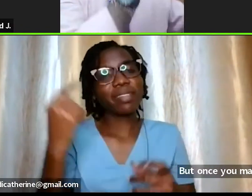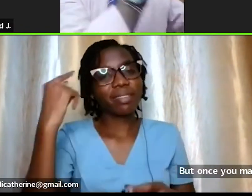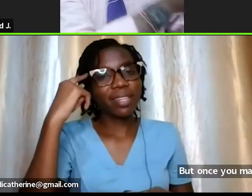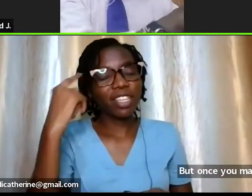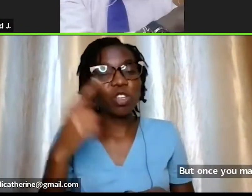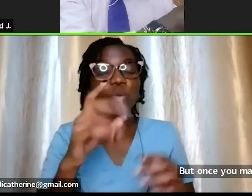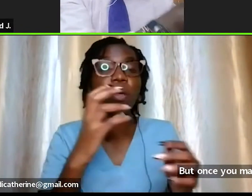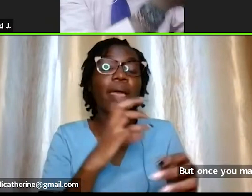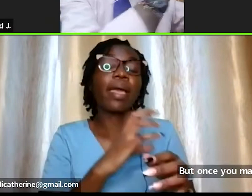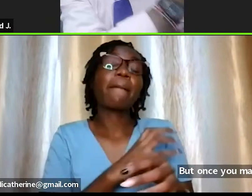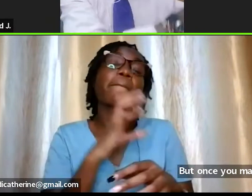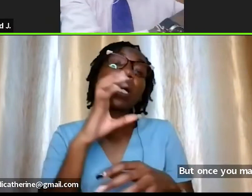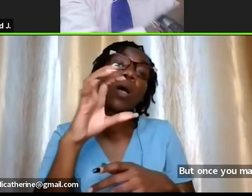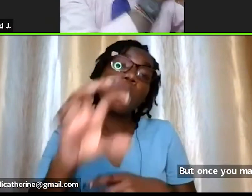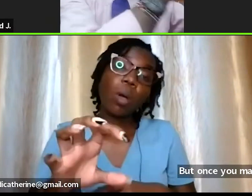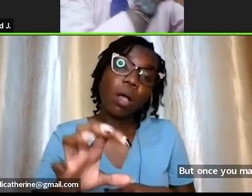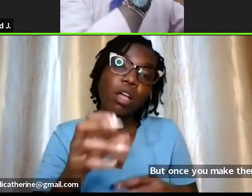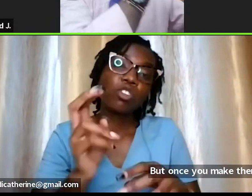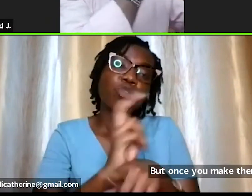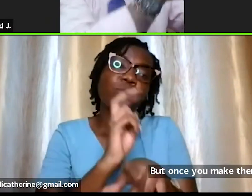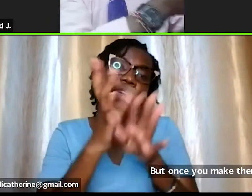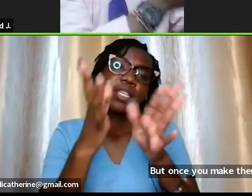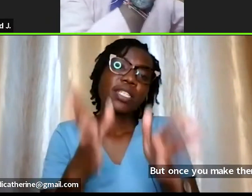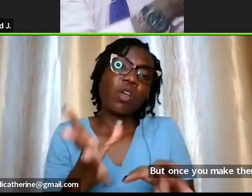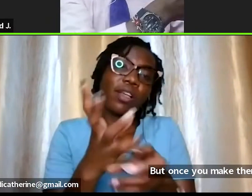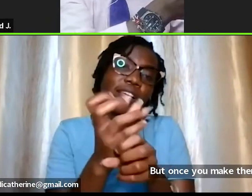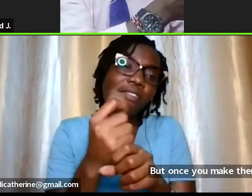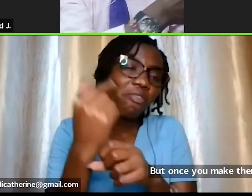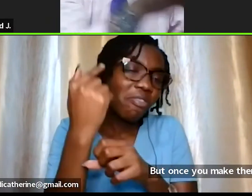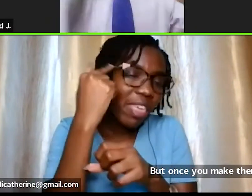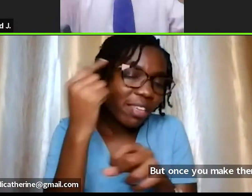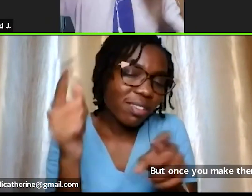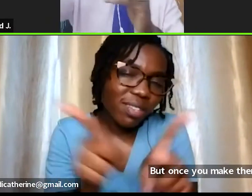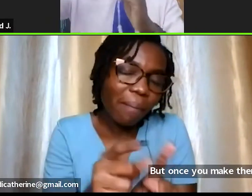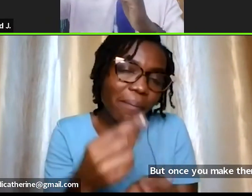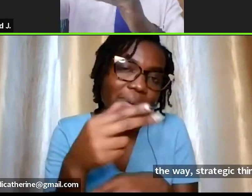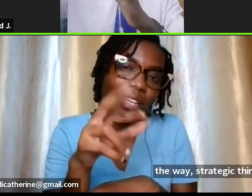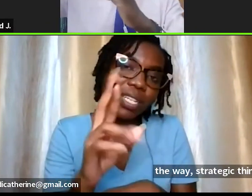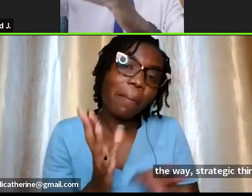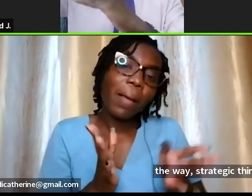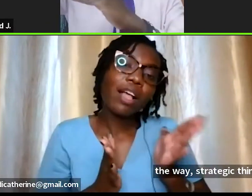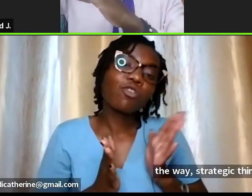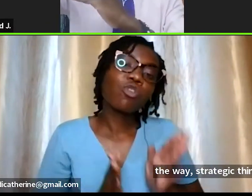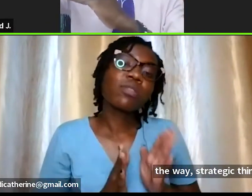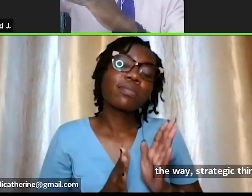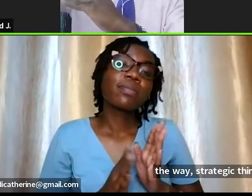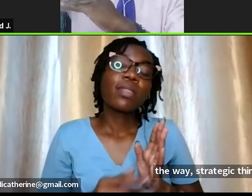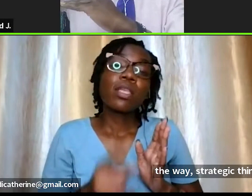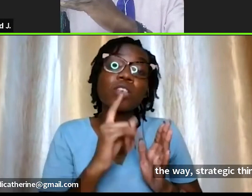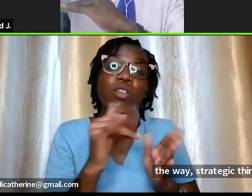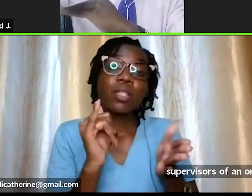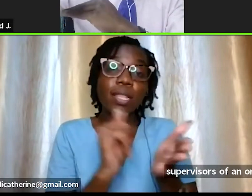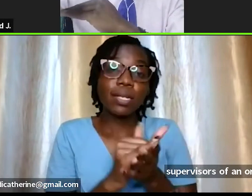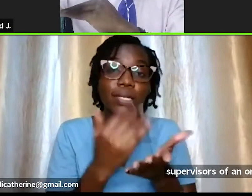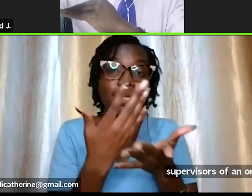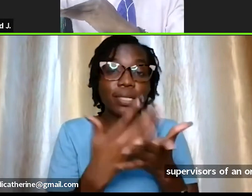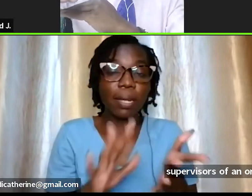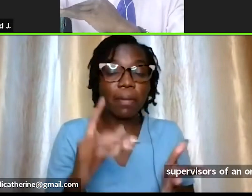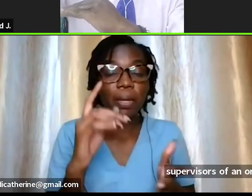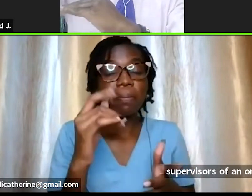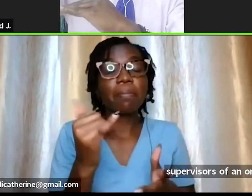empower supervisors of an organization to think like a HR person, so that some of those mistakes that are